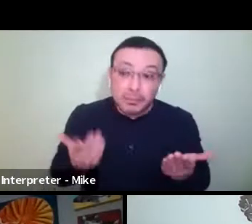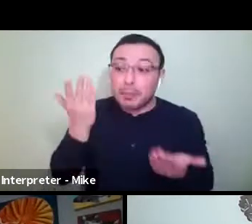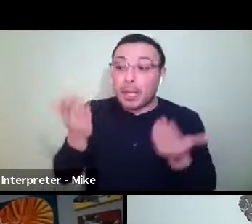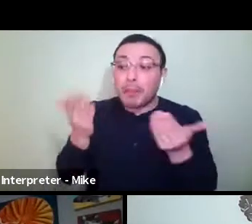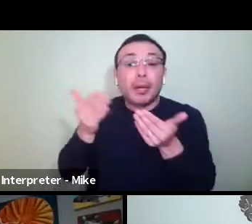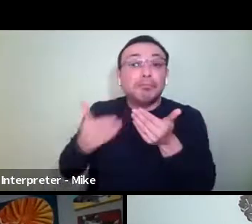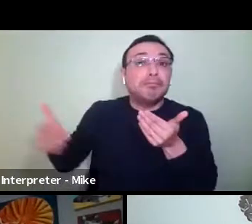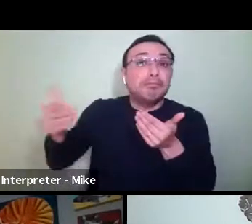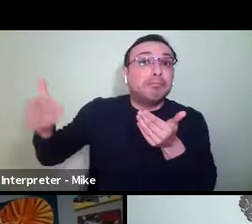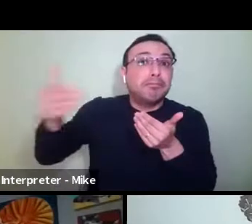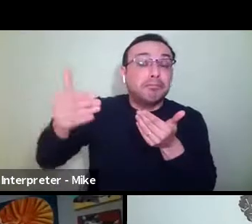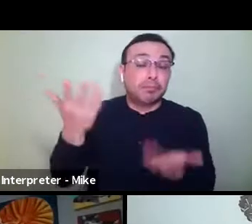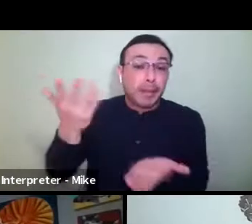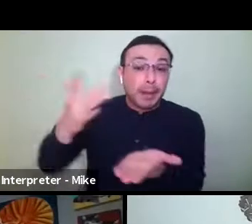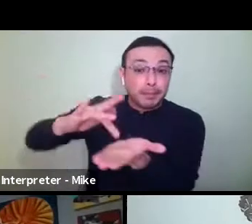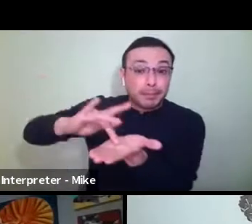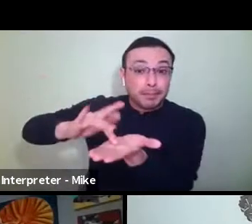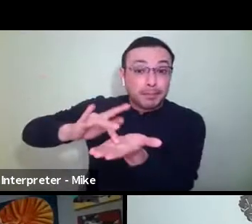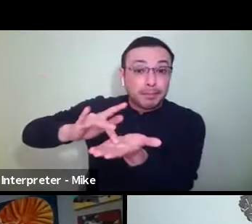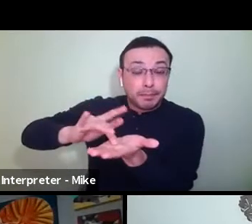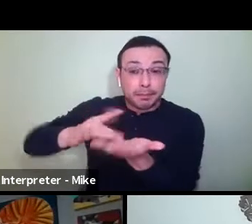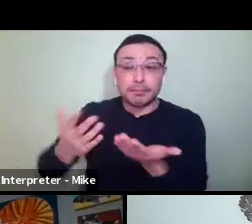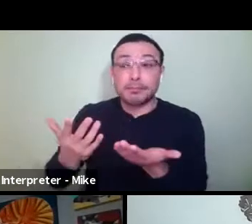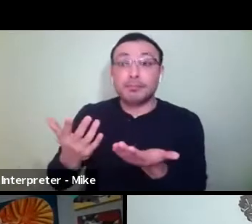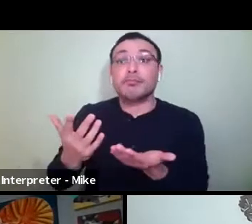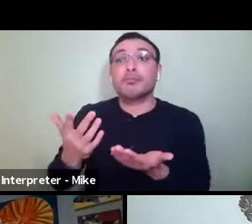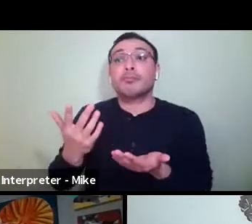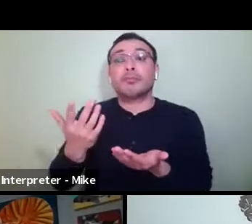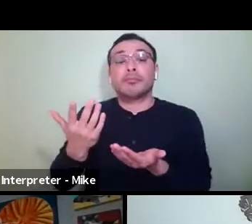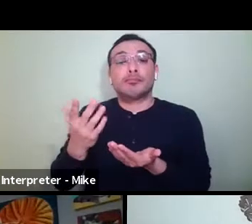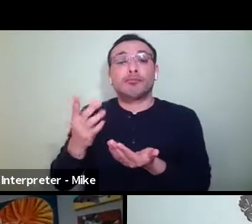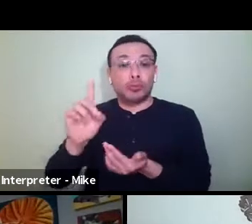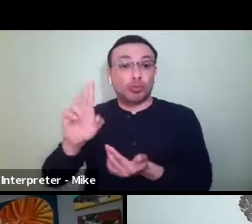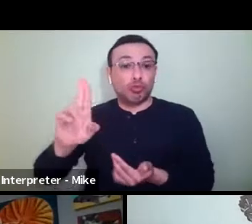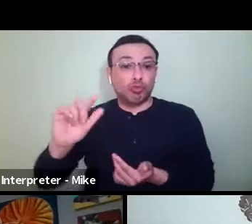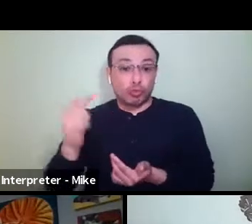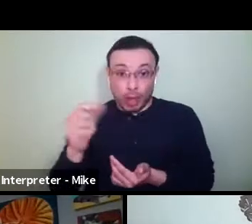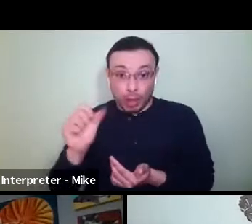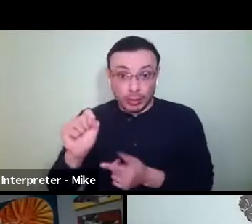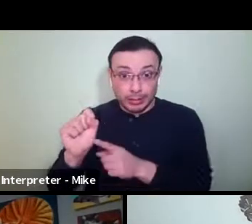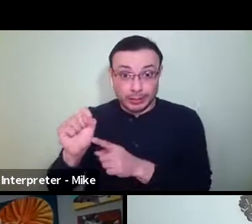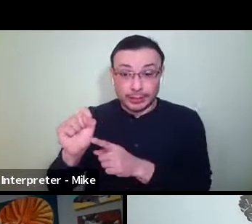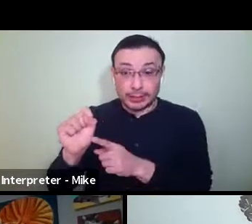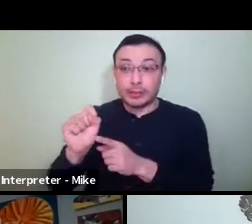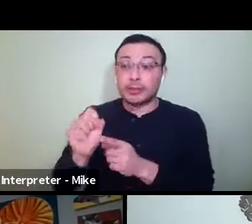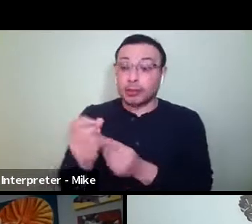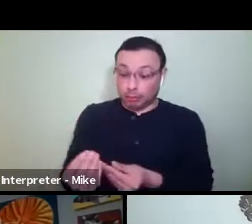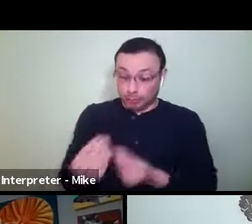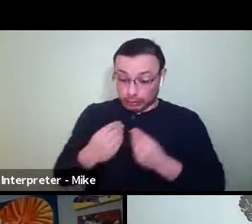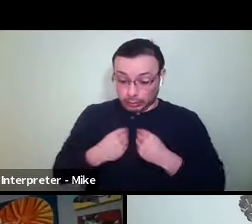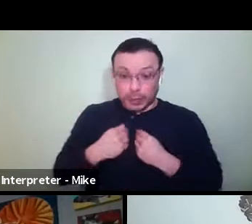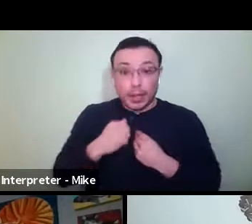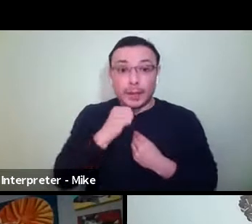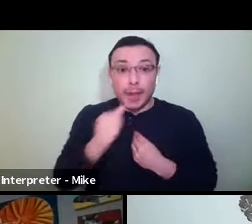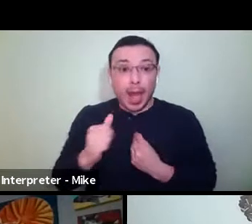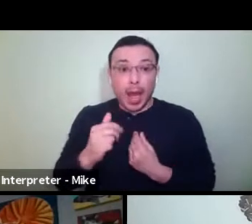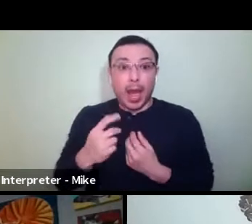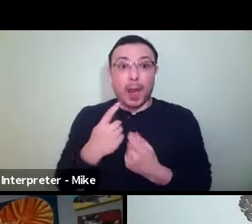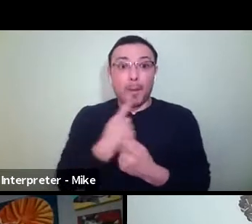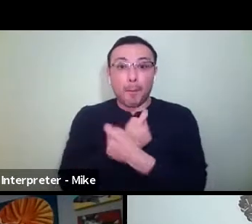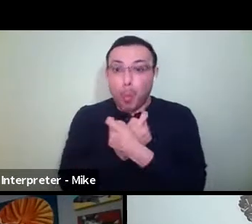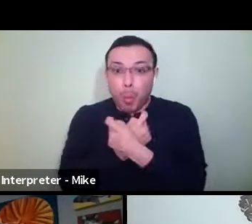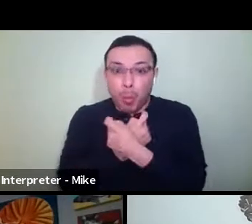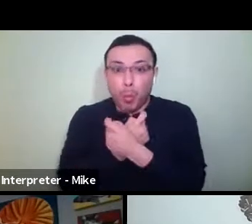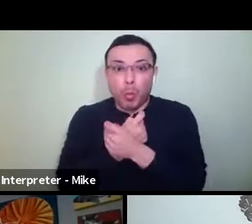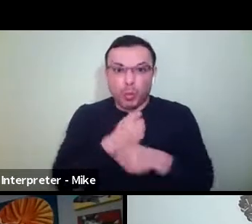don't shorten our lifespan at the cost of being able to exist. Maybe we'll have more devices. Maybe we'll